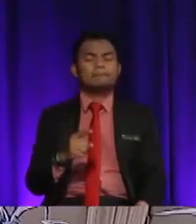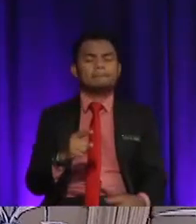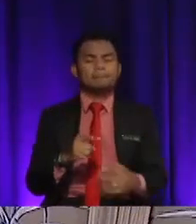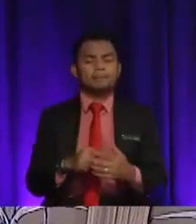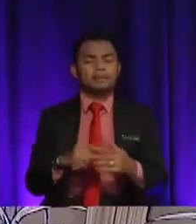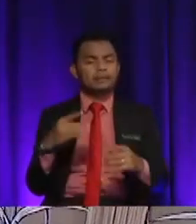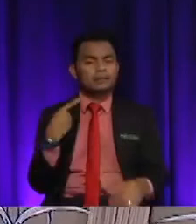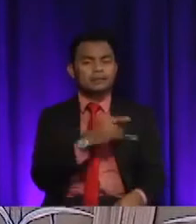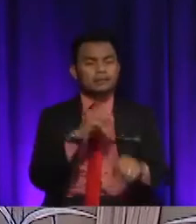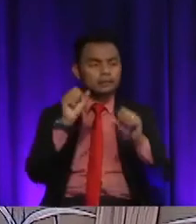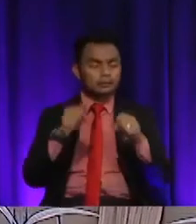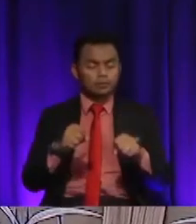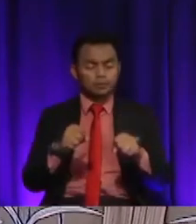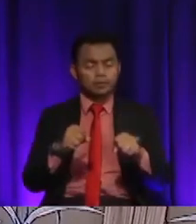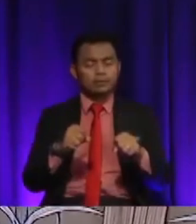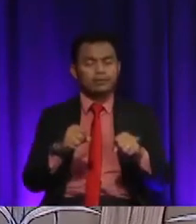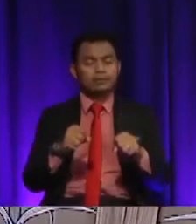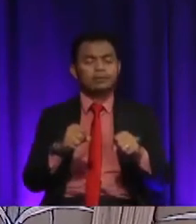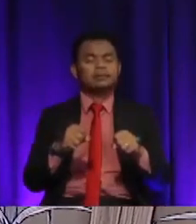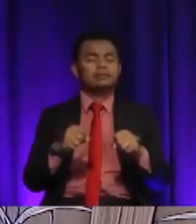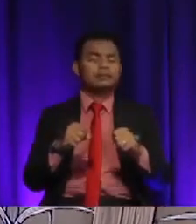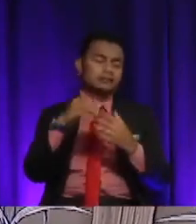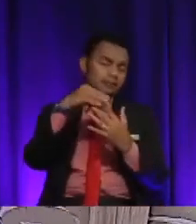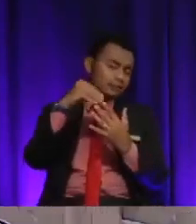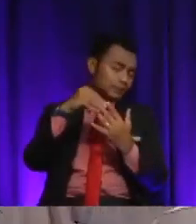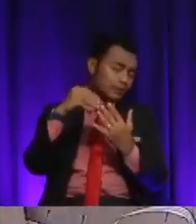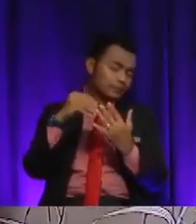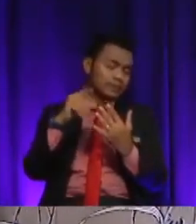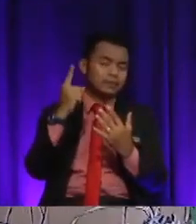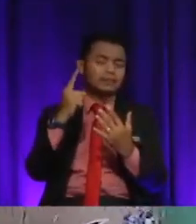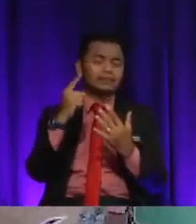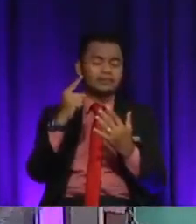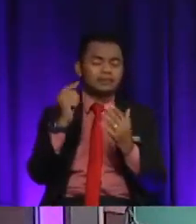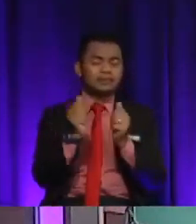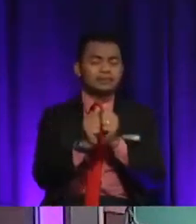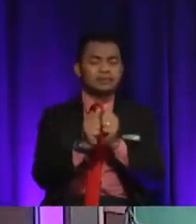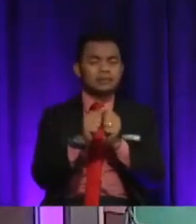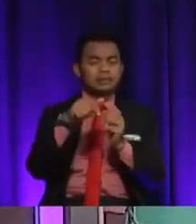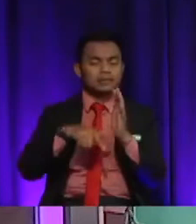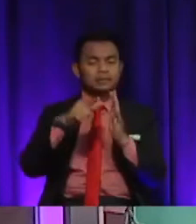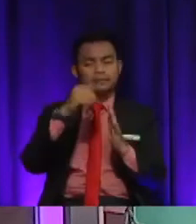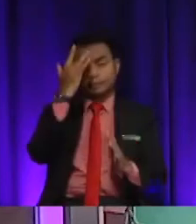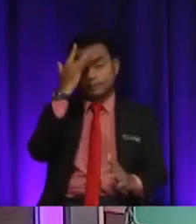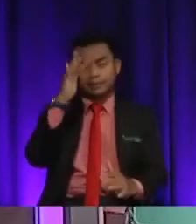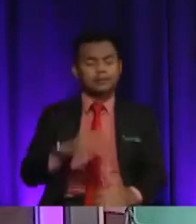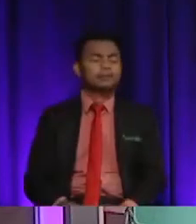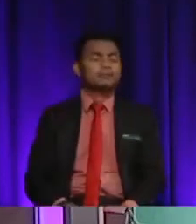make an intelligent guess of what the word means. Okay, for example, let's just have a look over